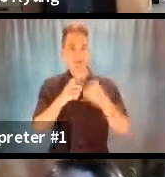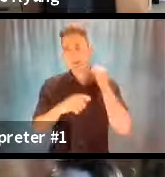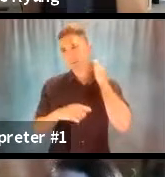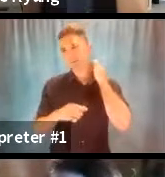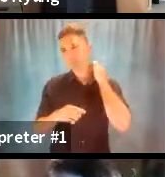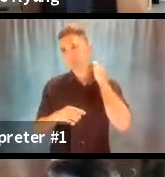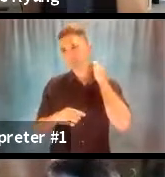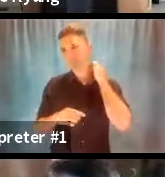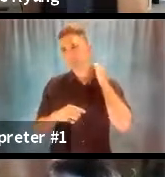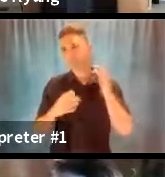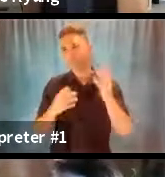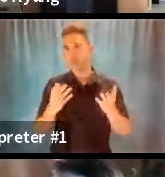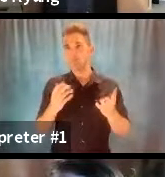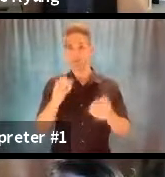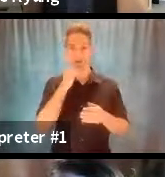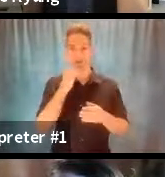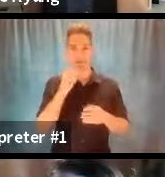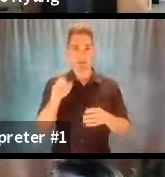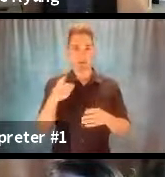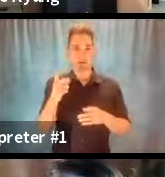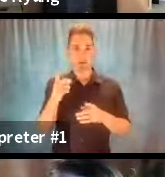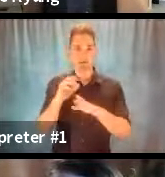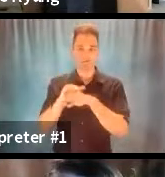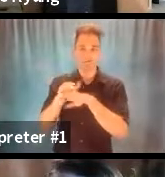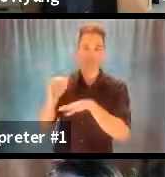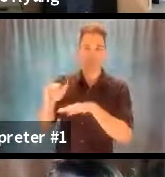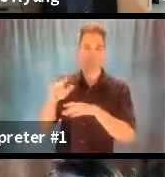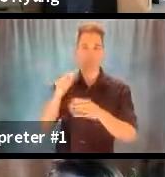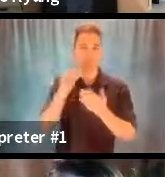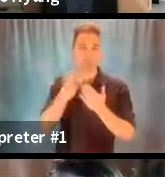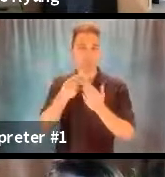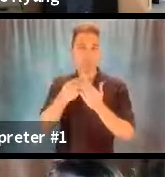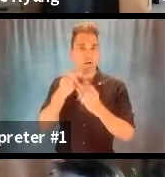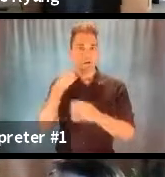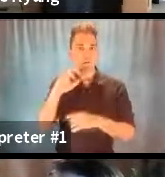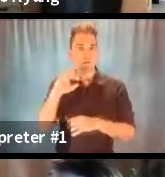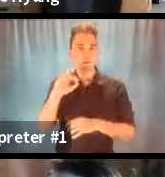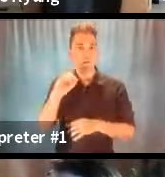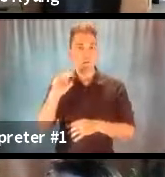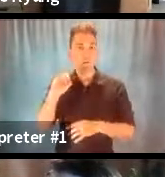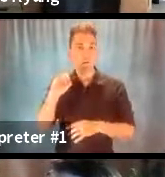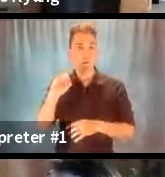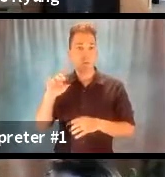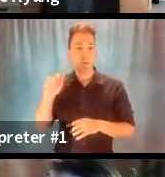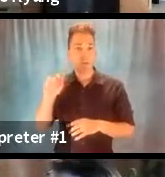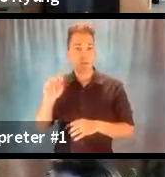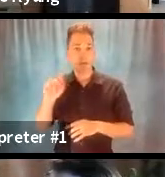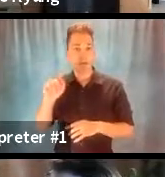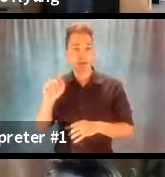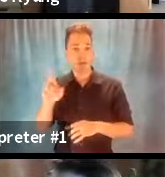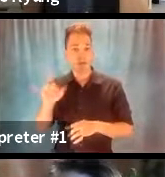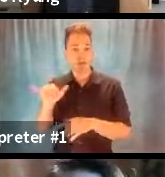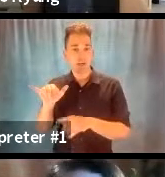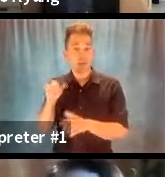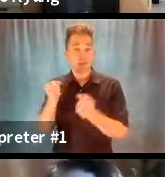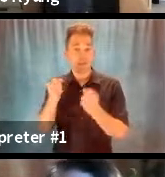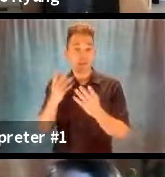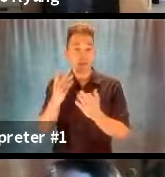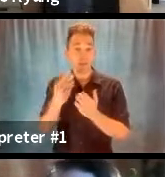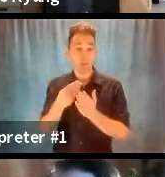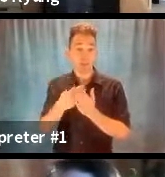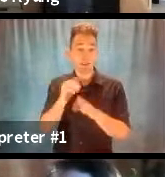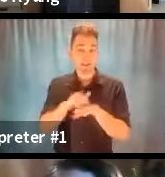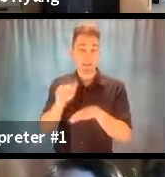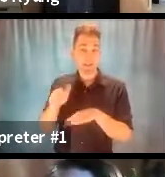providing funds to food pantries. A lot of times the money that goes to the food pantries and the food that comes from the food